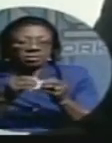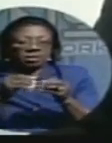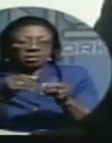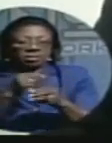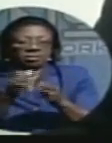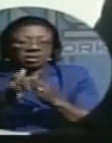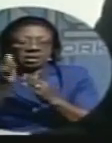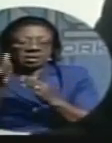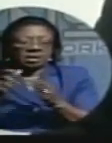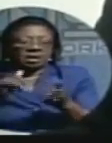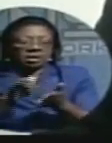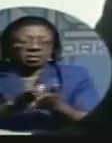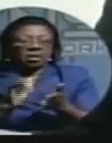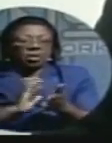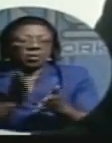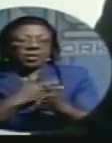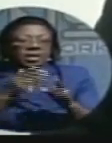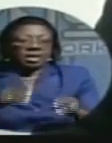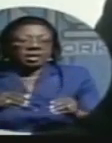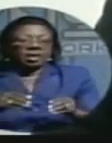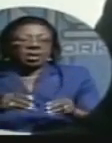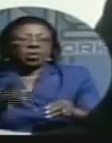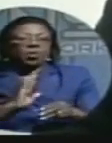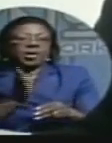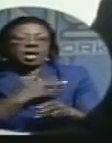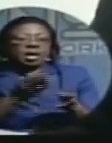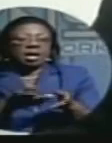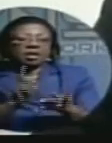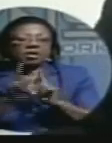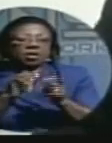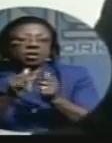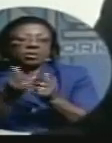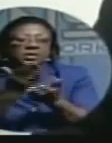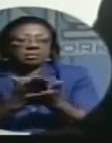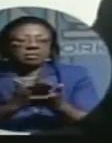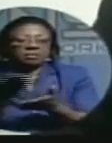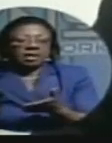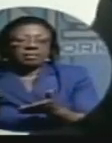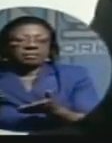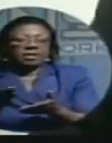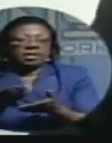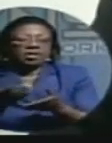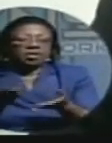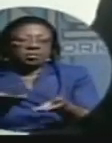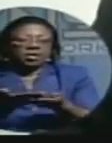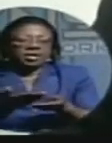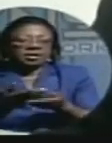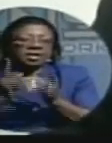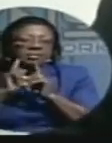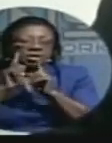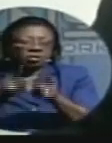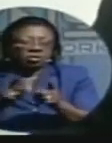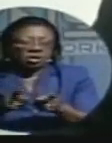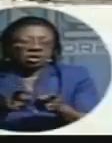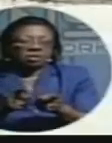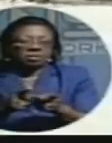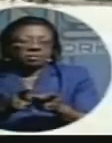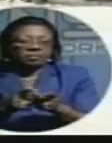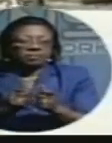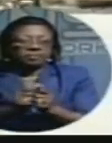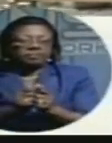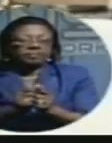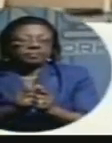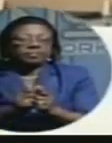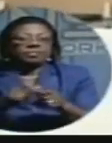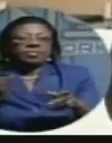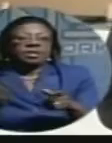extent that we can, as a matter of fact, we are speaking with several of them to cater some solution that would be beneficial to them. Now,